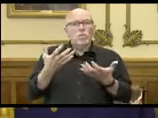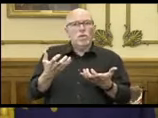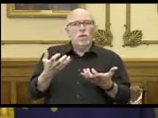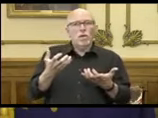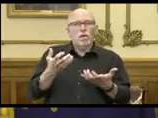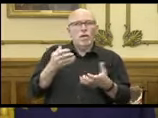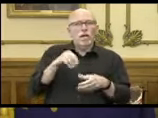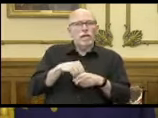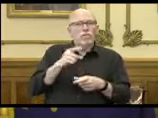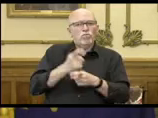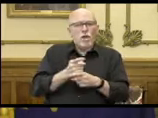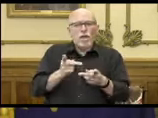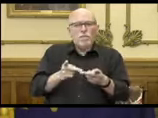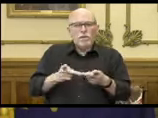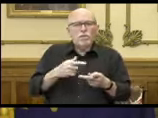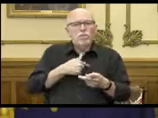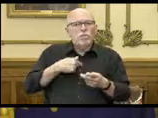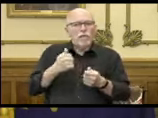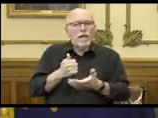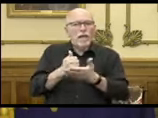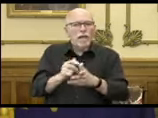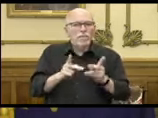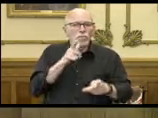position to where we can help people that need the help.